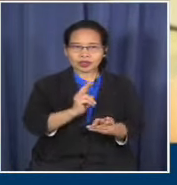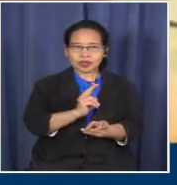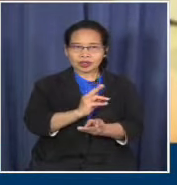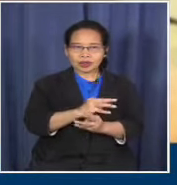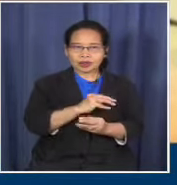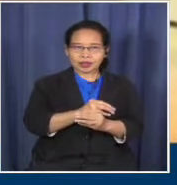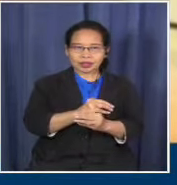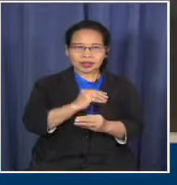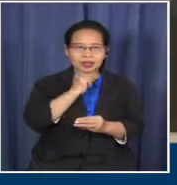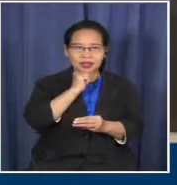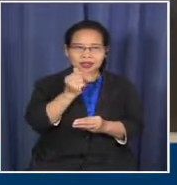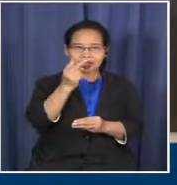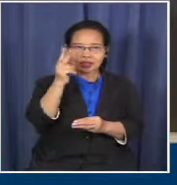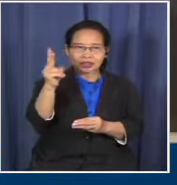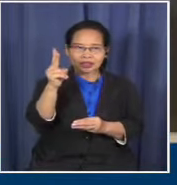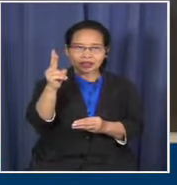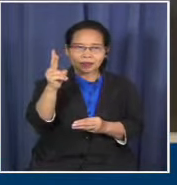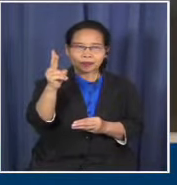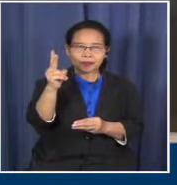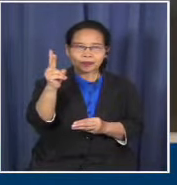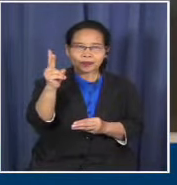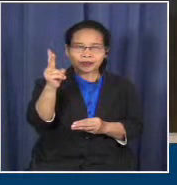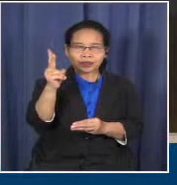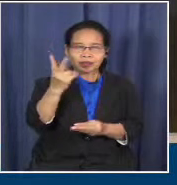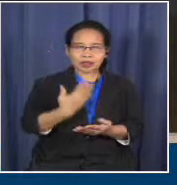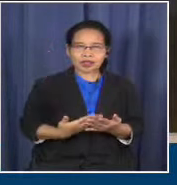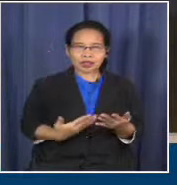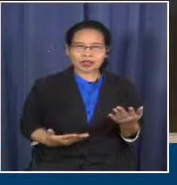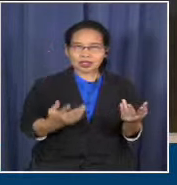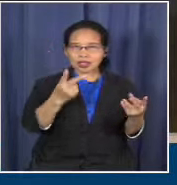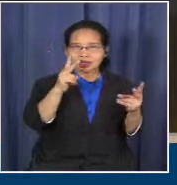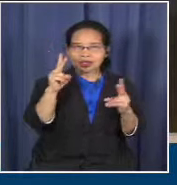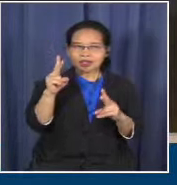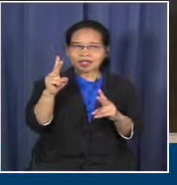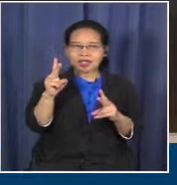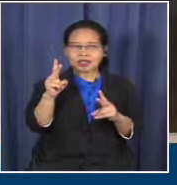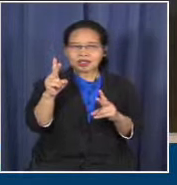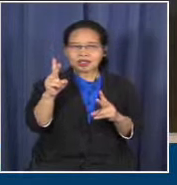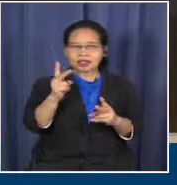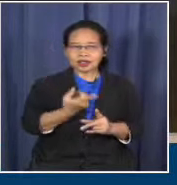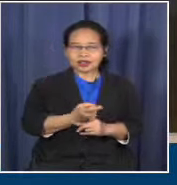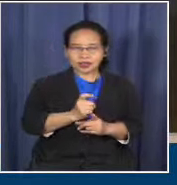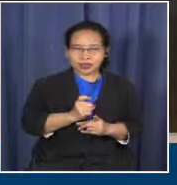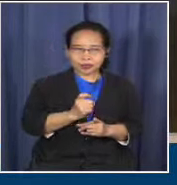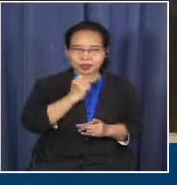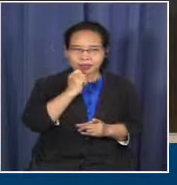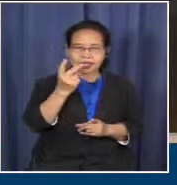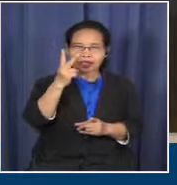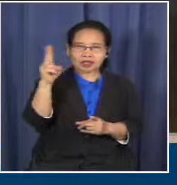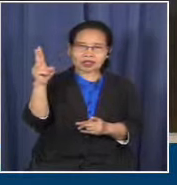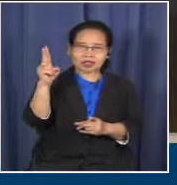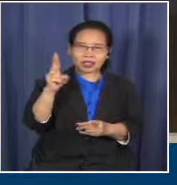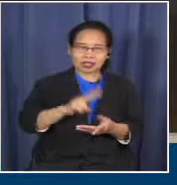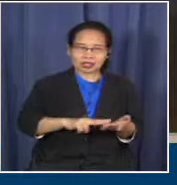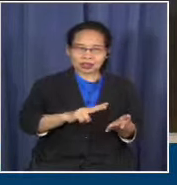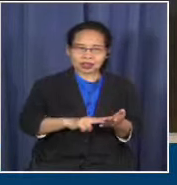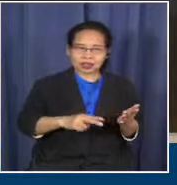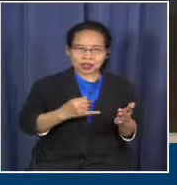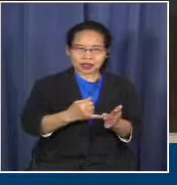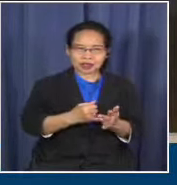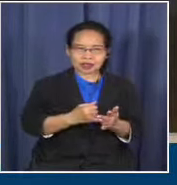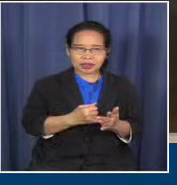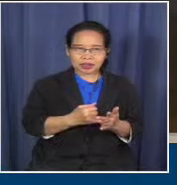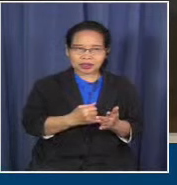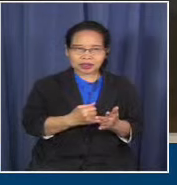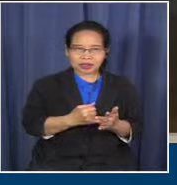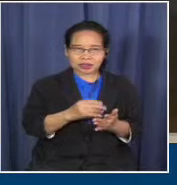The entire universe was made from invisible things. The visible things came from